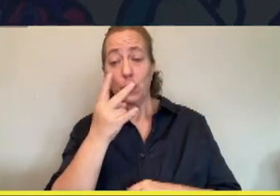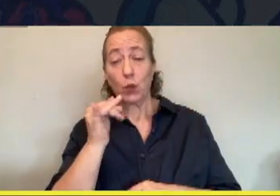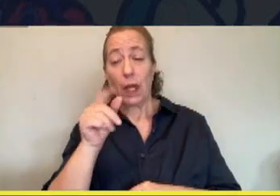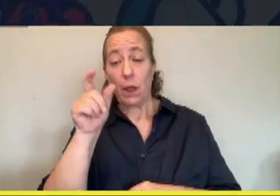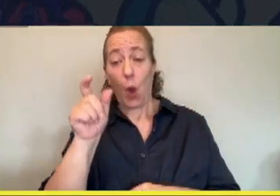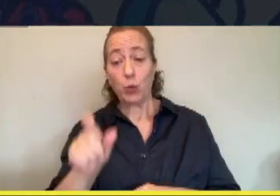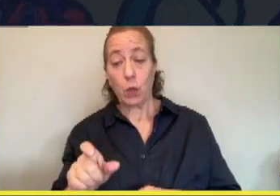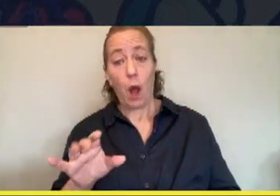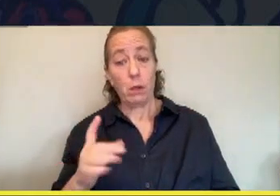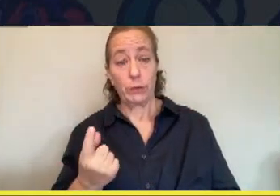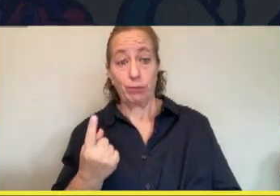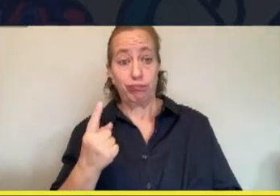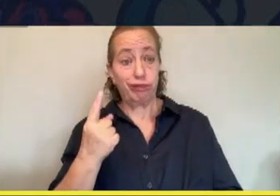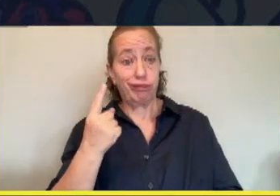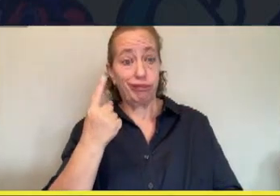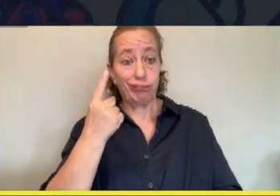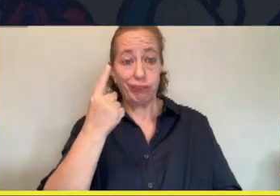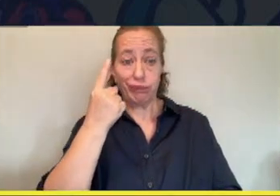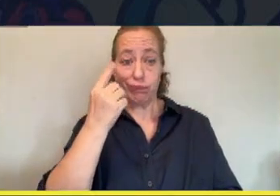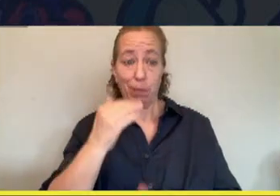beyond that line,